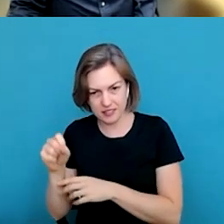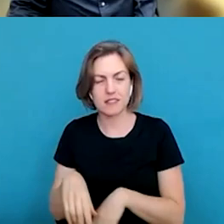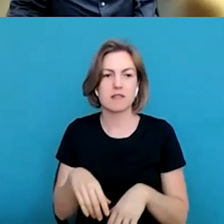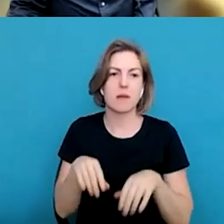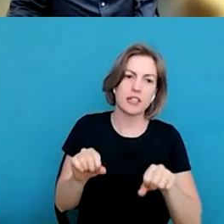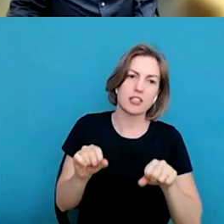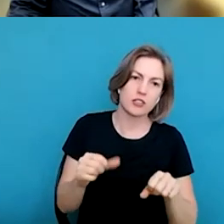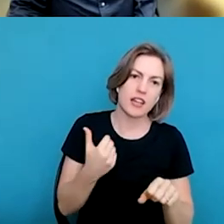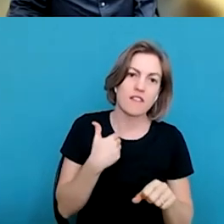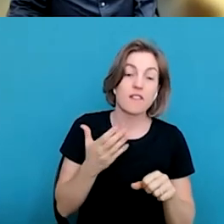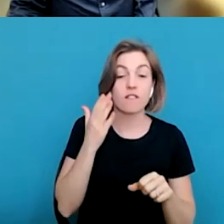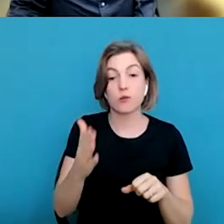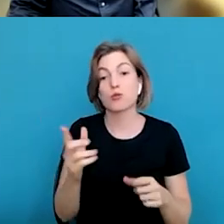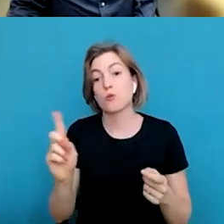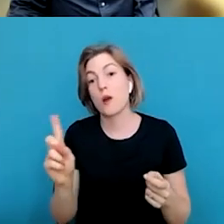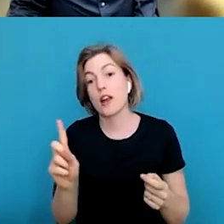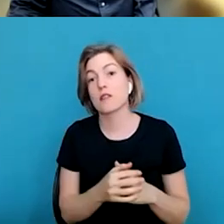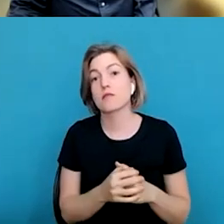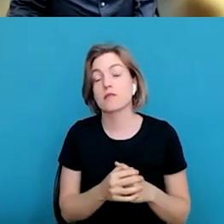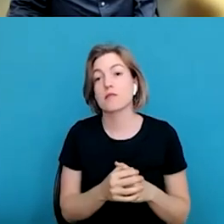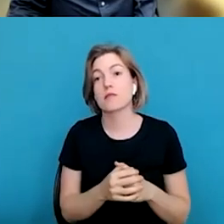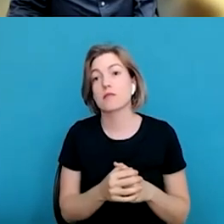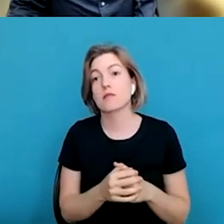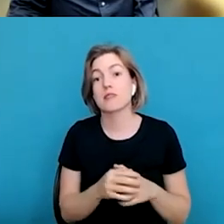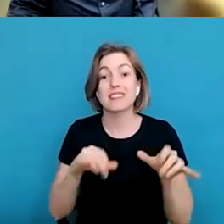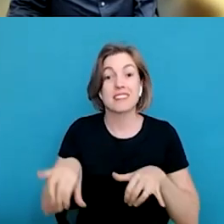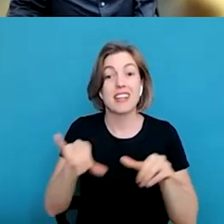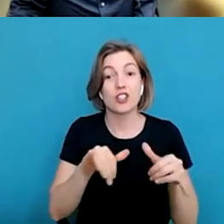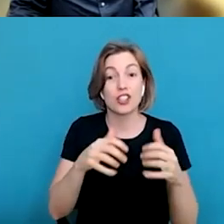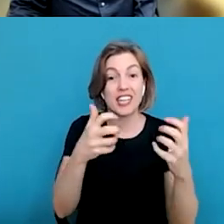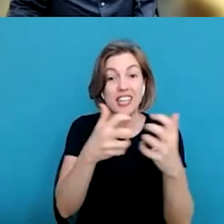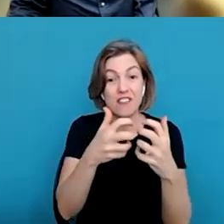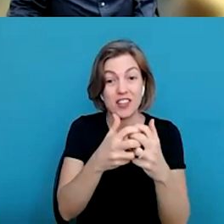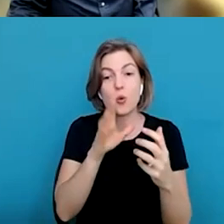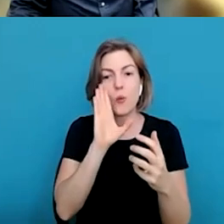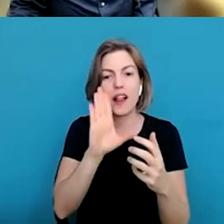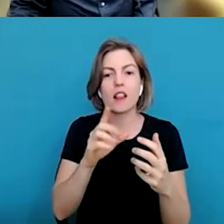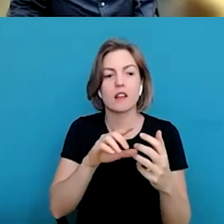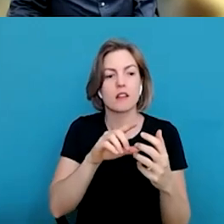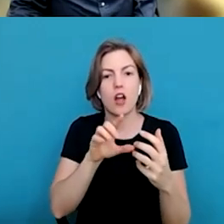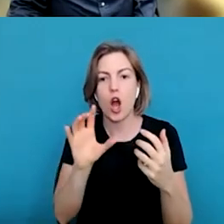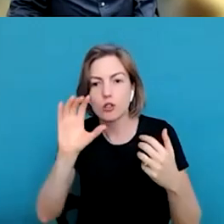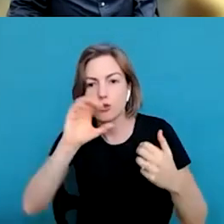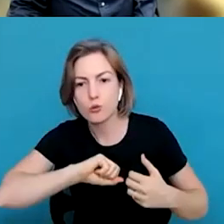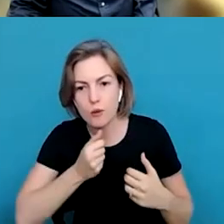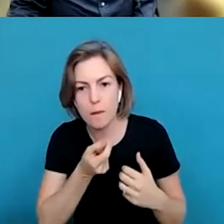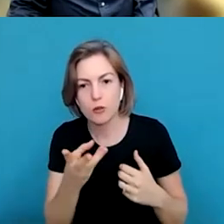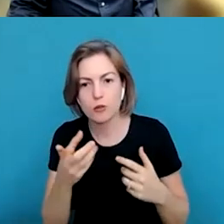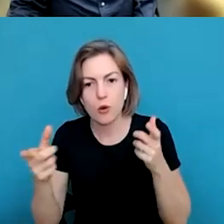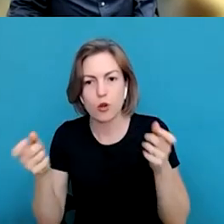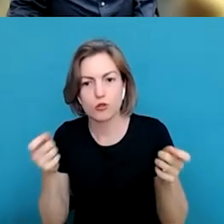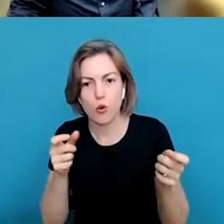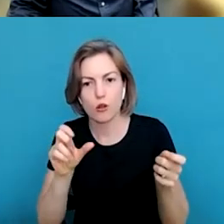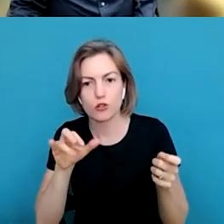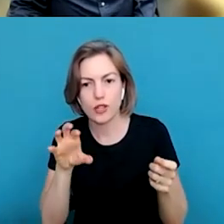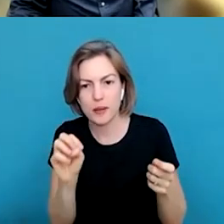Potentially we have a future where standard interfaces are going to assume multiple control streams. They're going